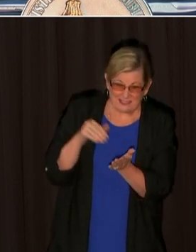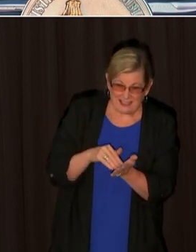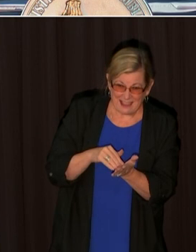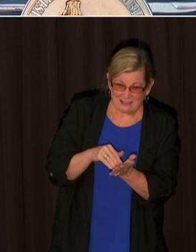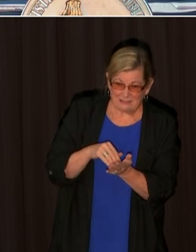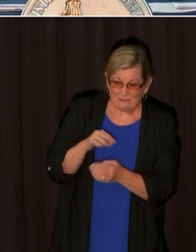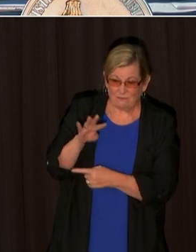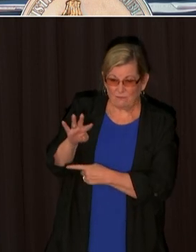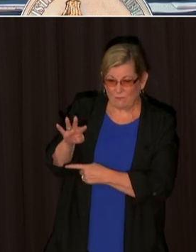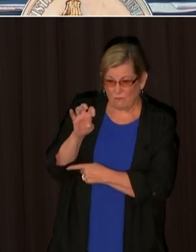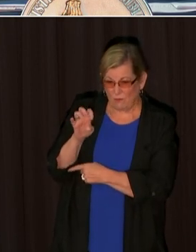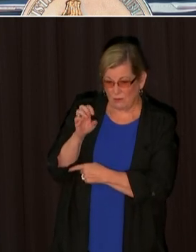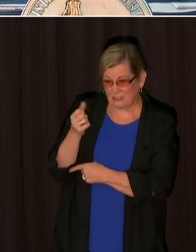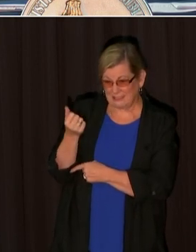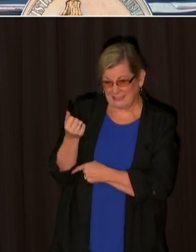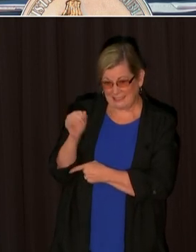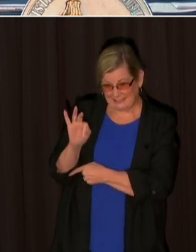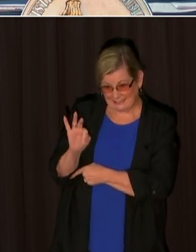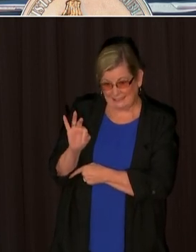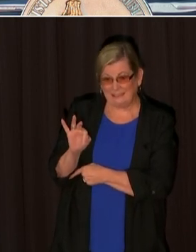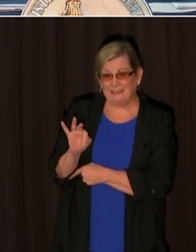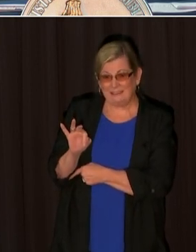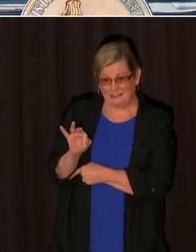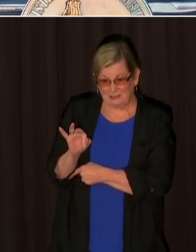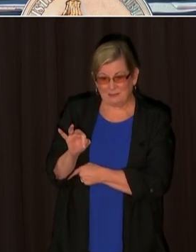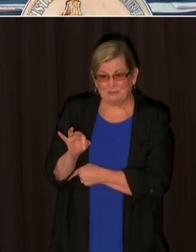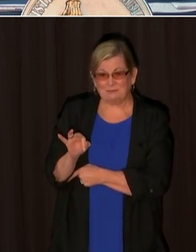8,419 people tested. So go to